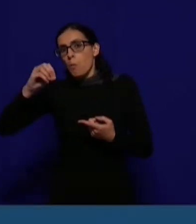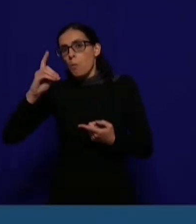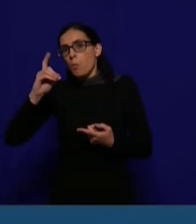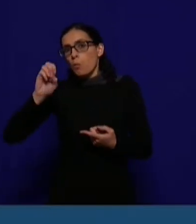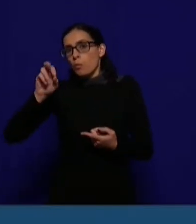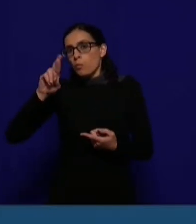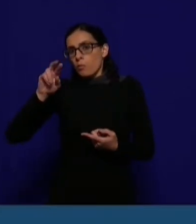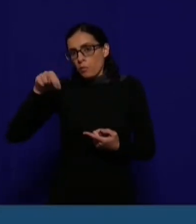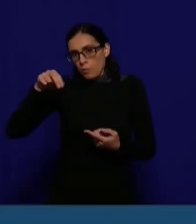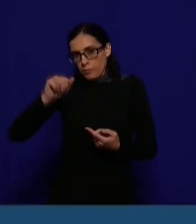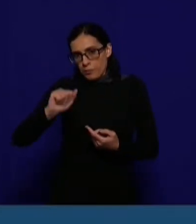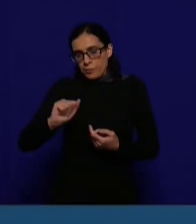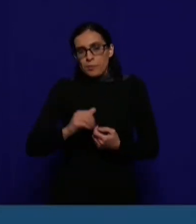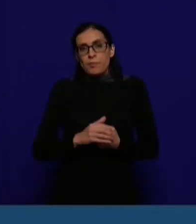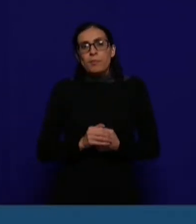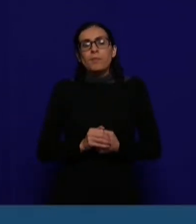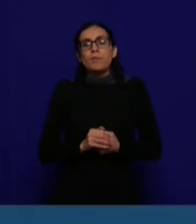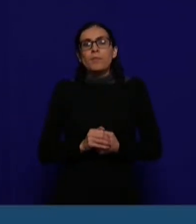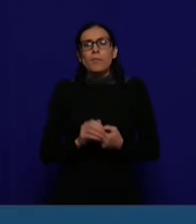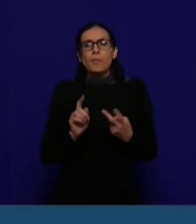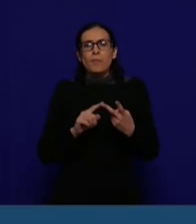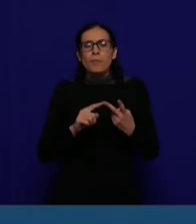mistoqsija rigward il-maskri.